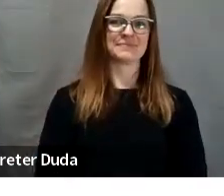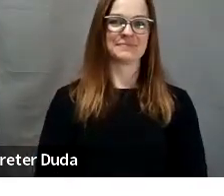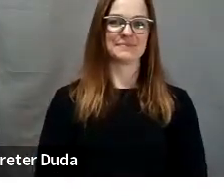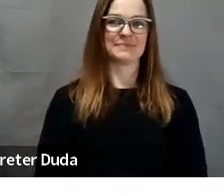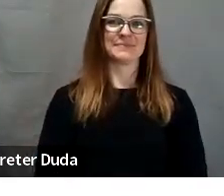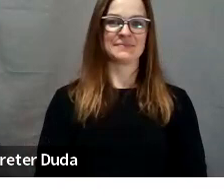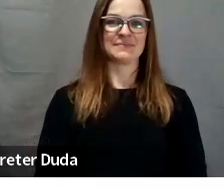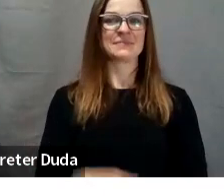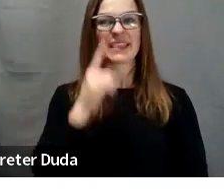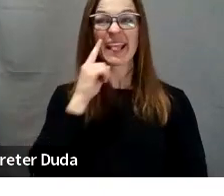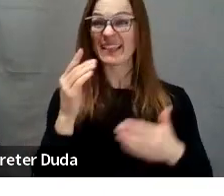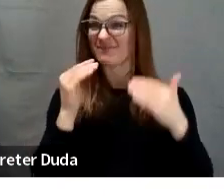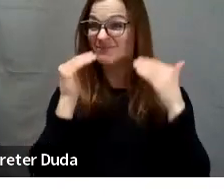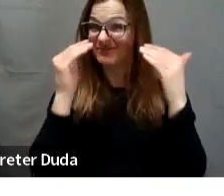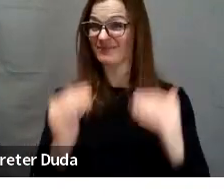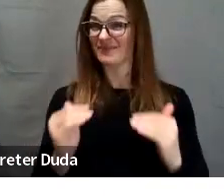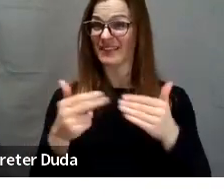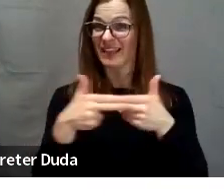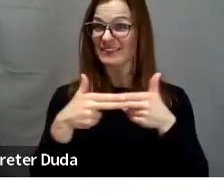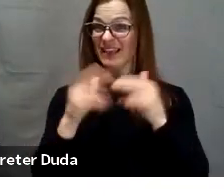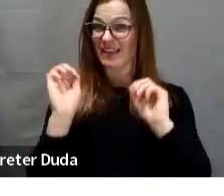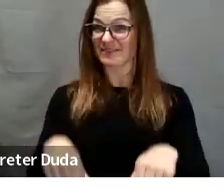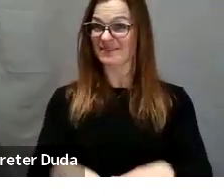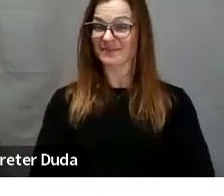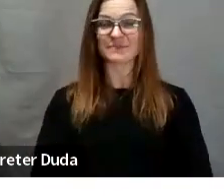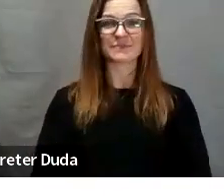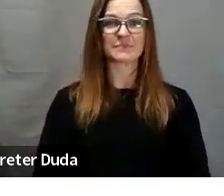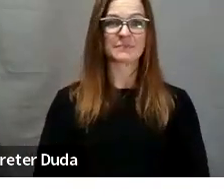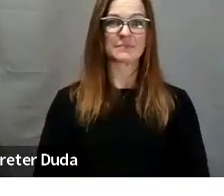I think we can go on to the next slide. Okay.